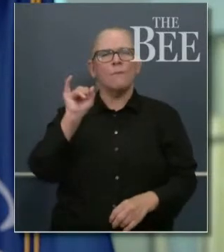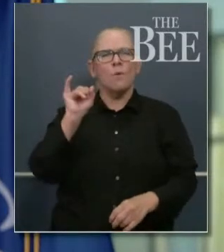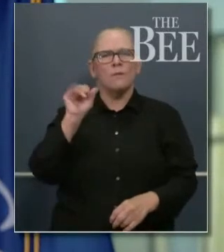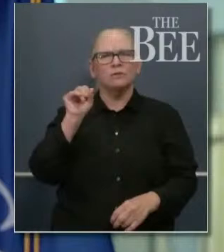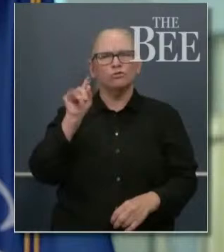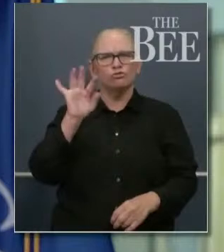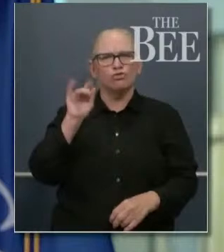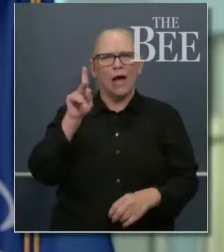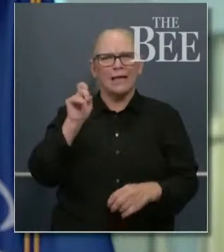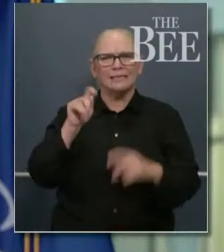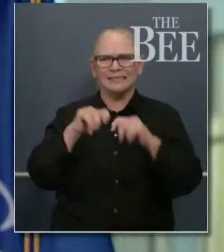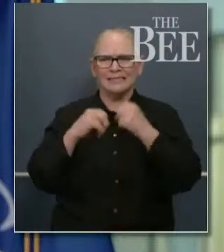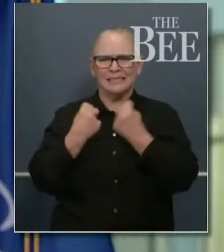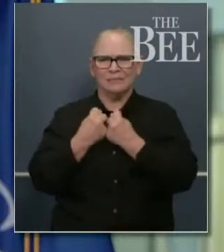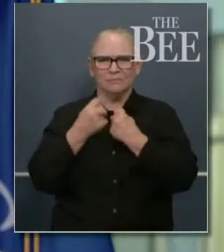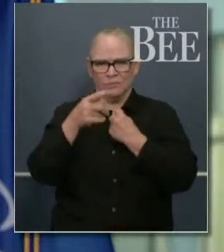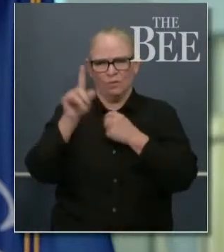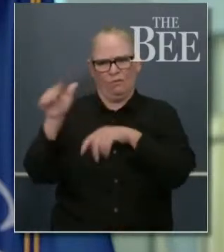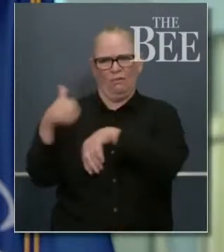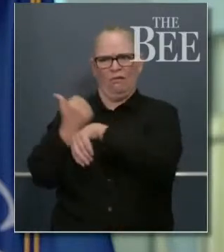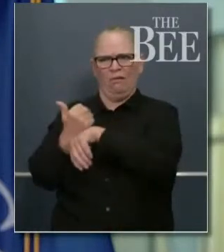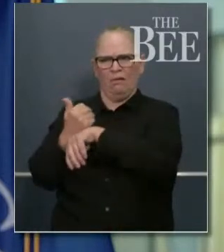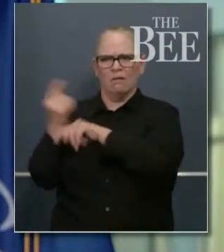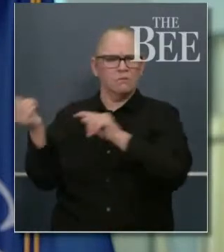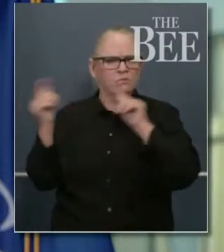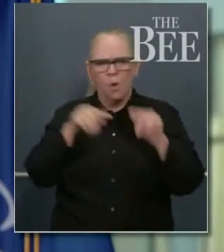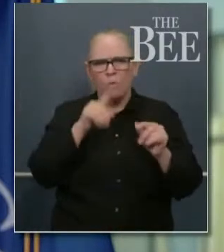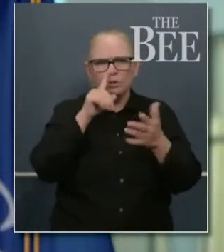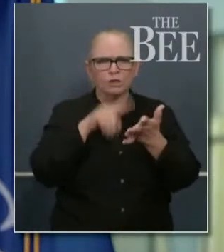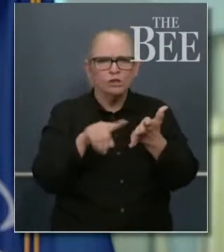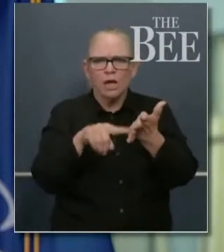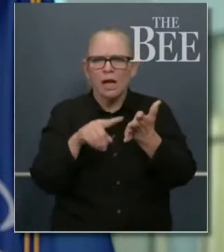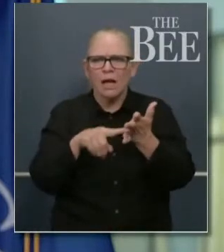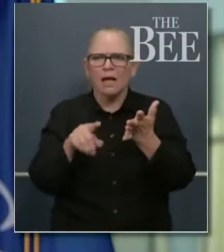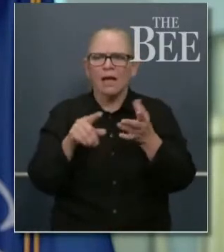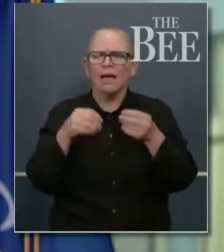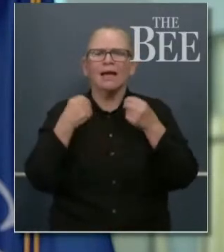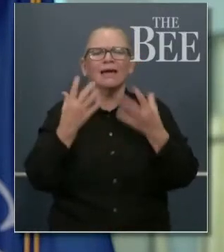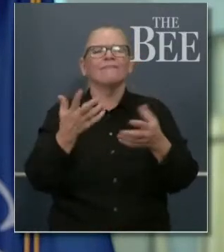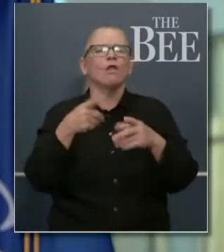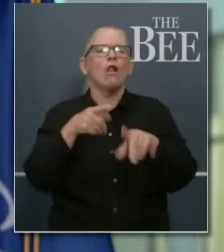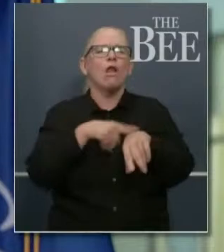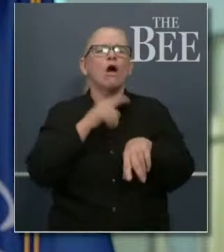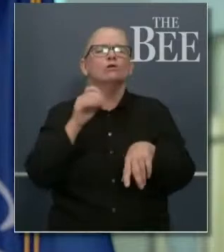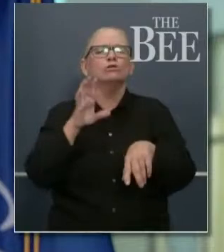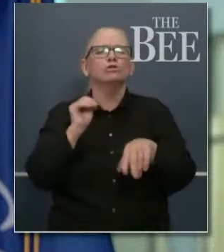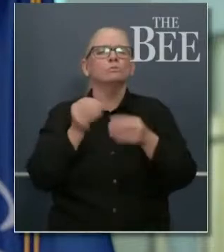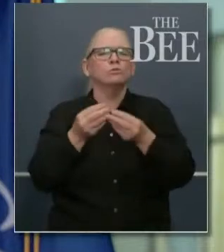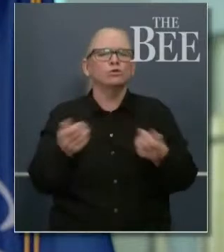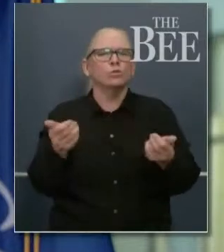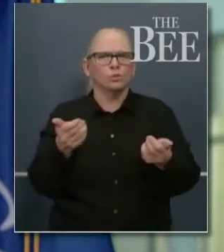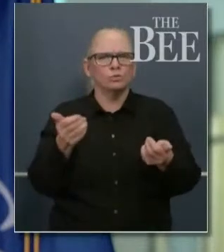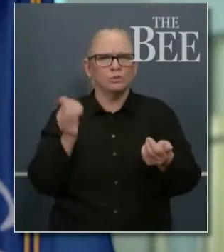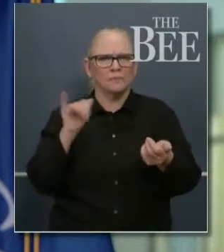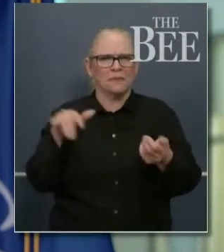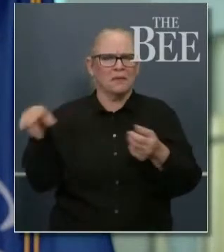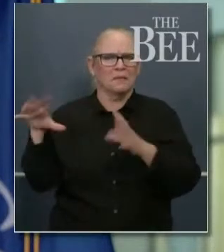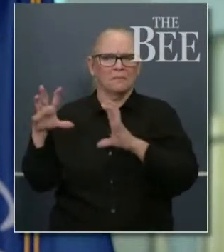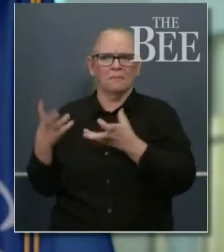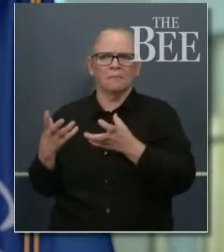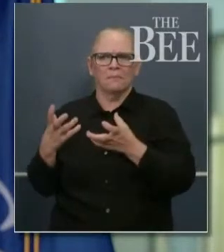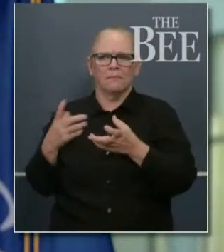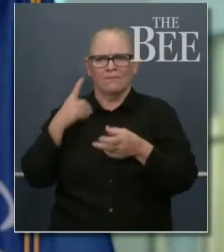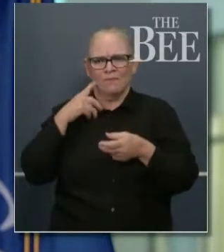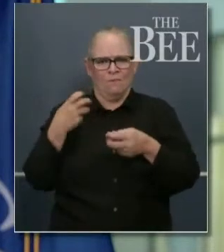said that they would deliver a roadmap of short, mid, and long-term solutions within 45 days. It's been more than